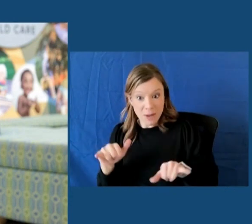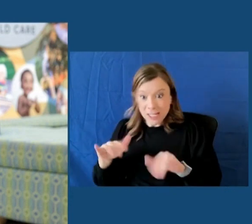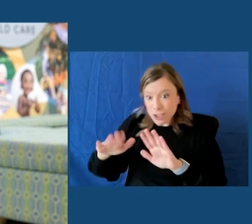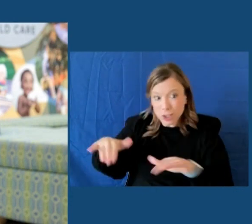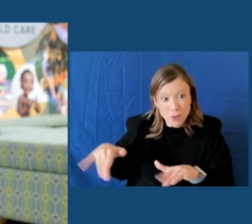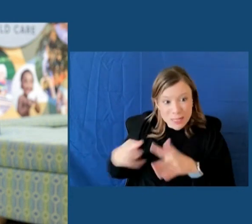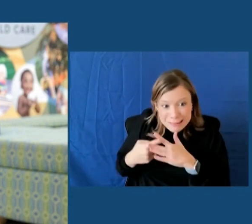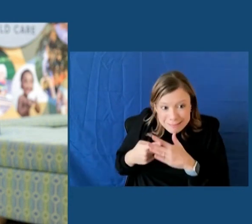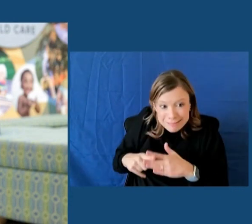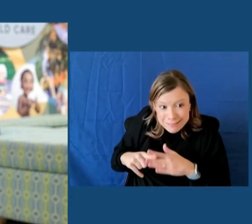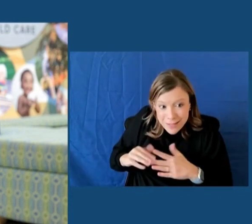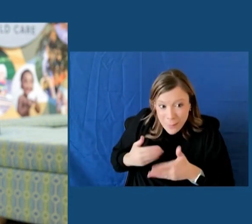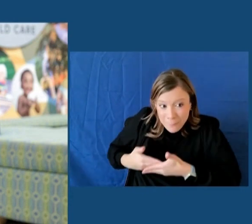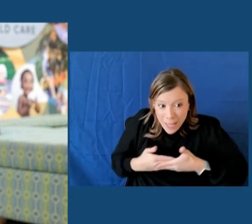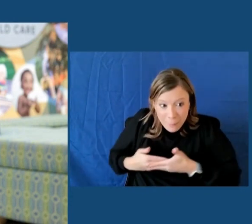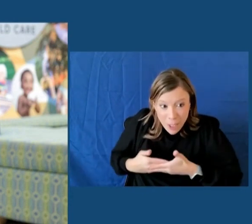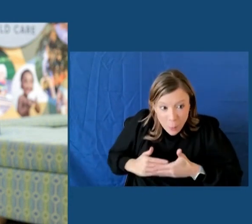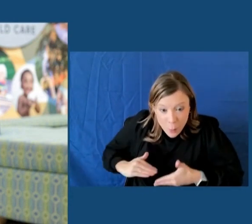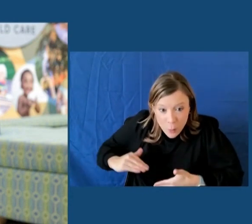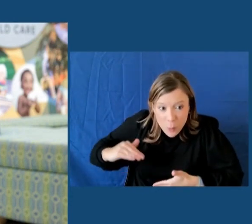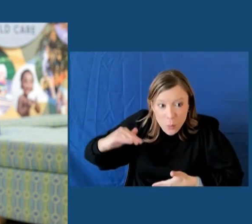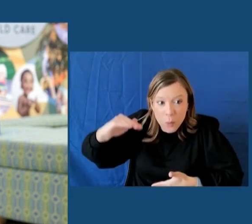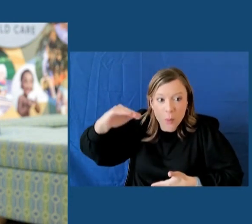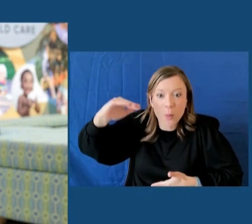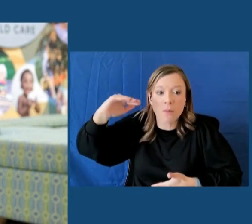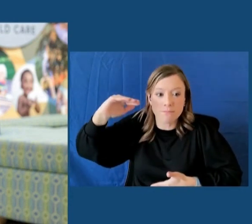life. And in so doing,